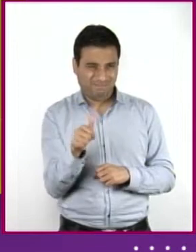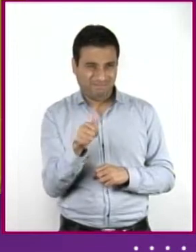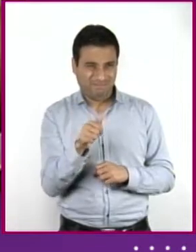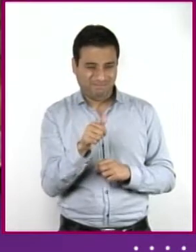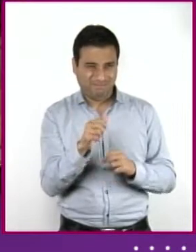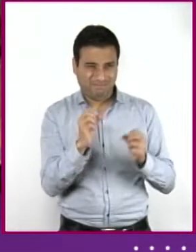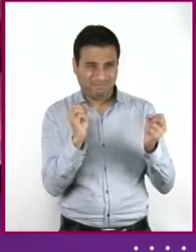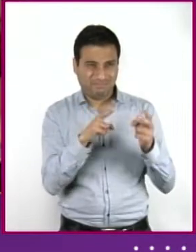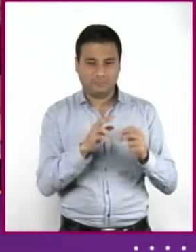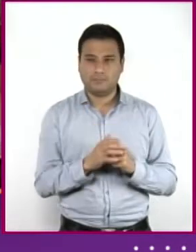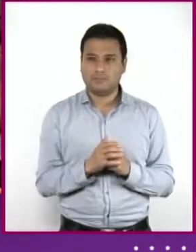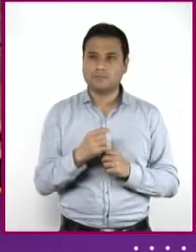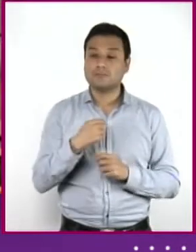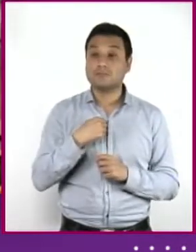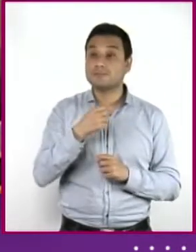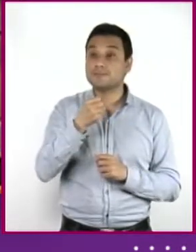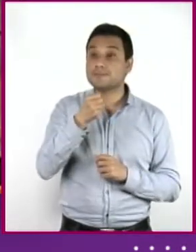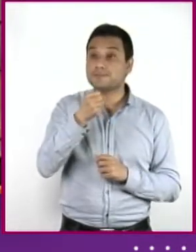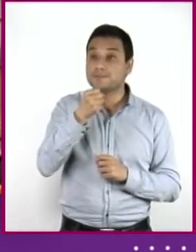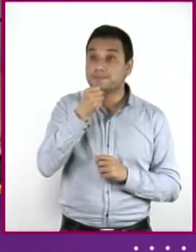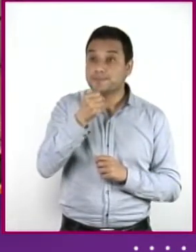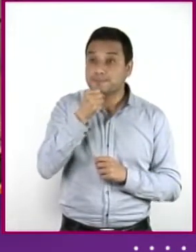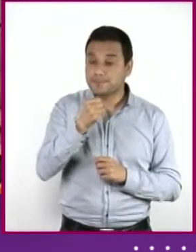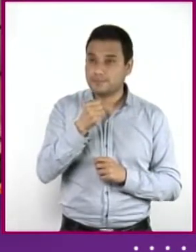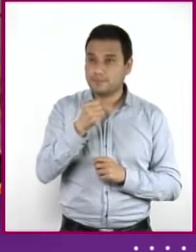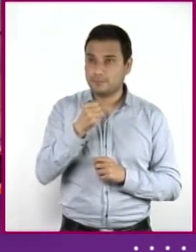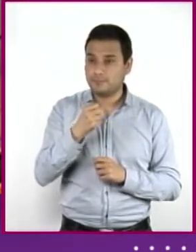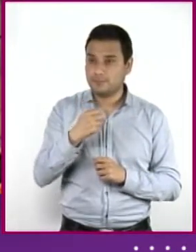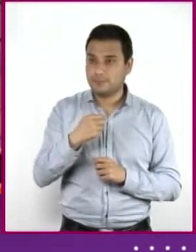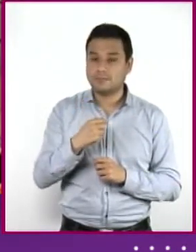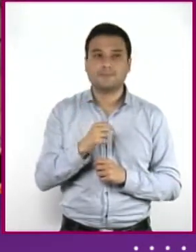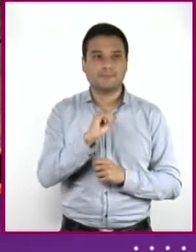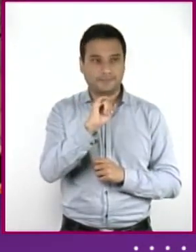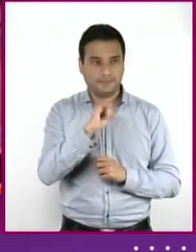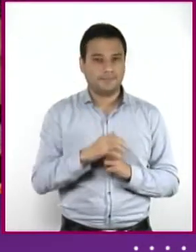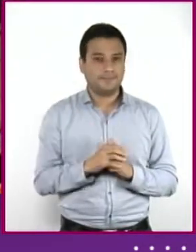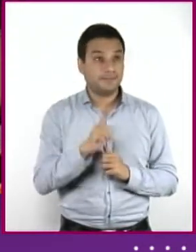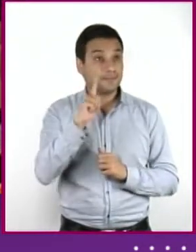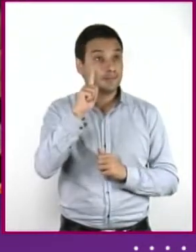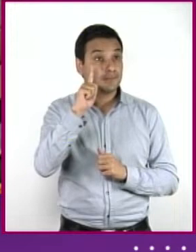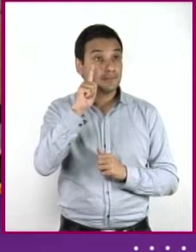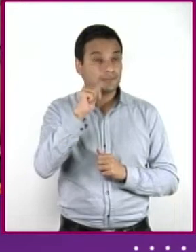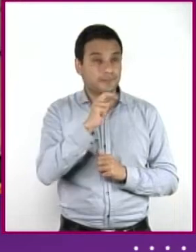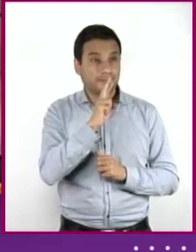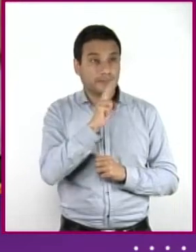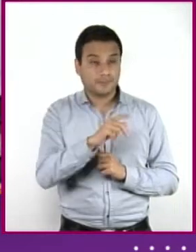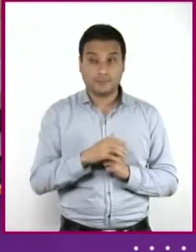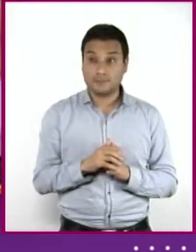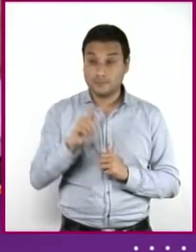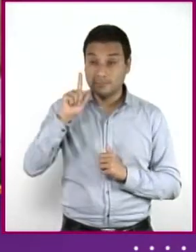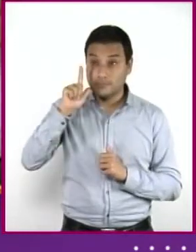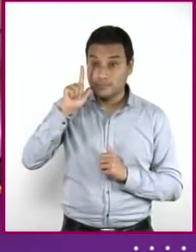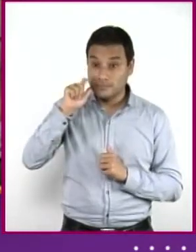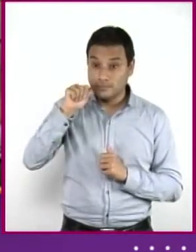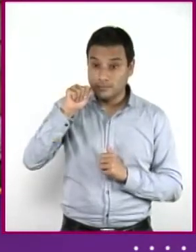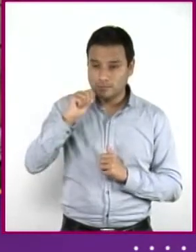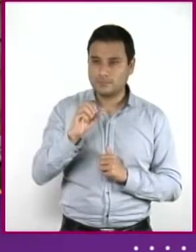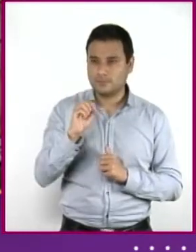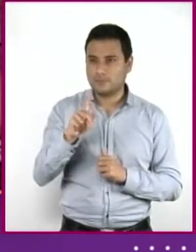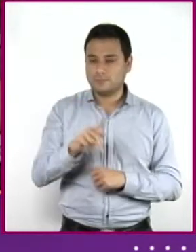time? I'm here about the assistant producer position. Yes, tomorrow will be better. Tomorrow?